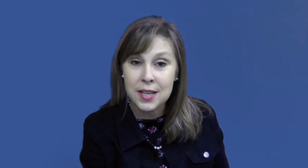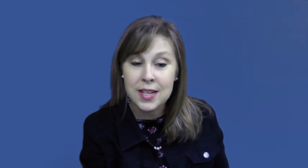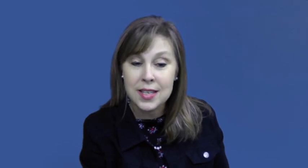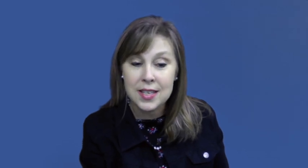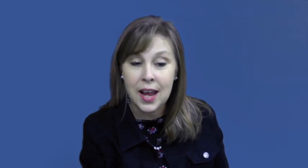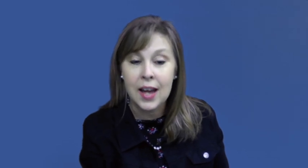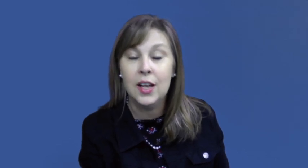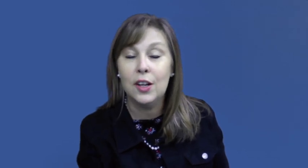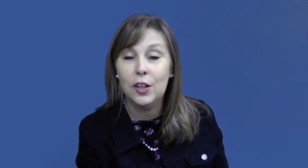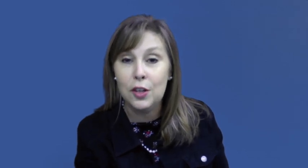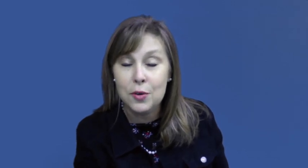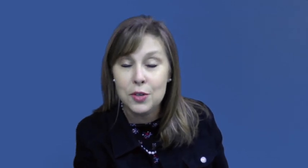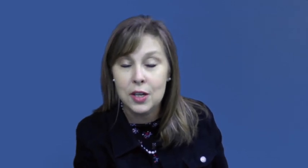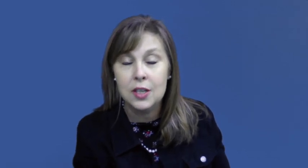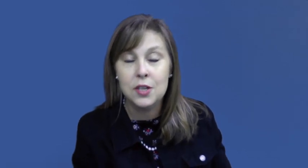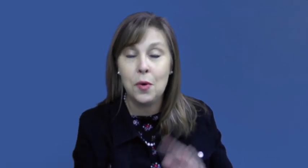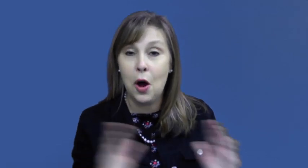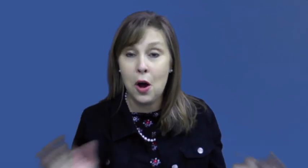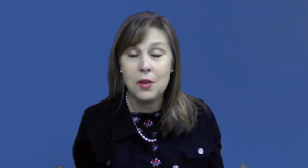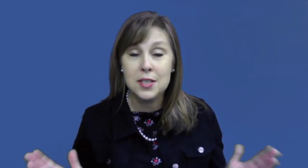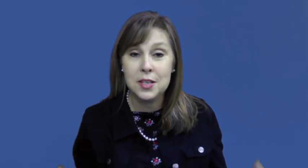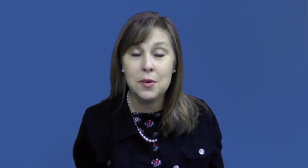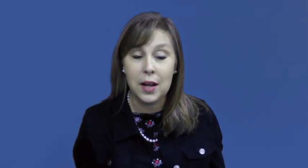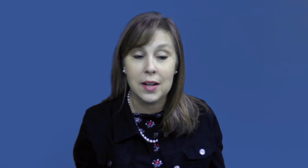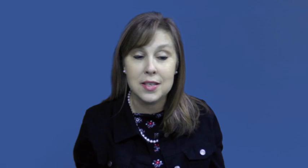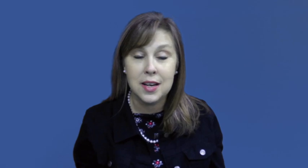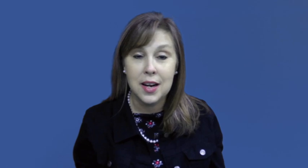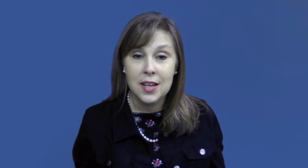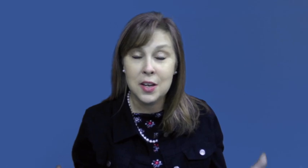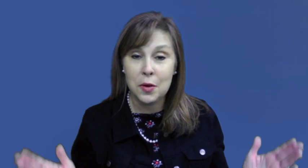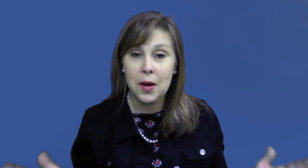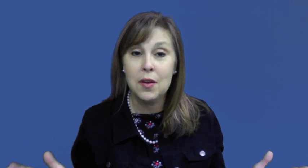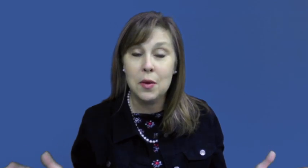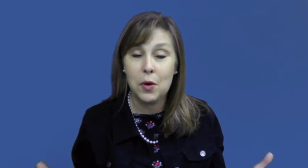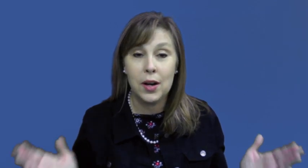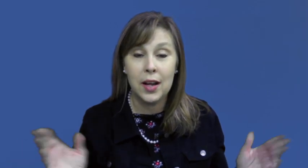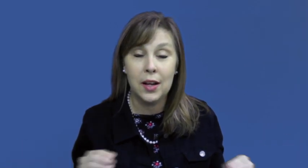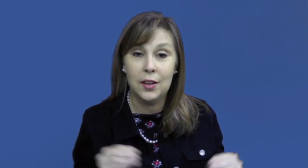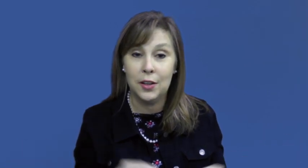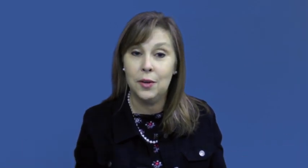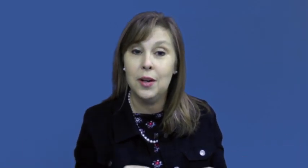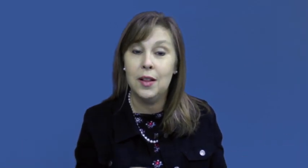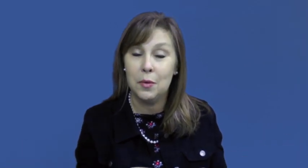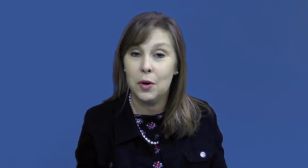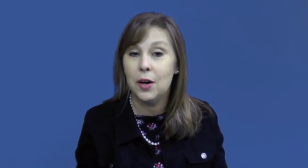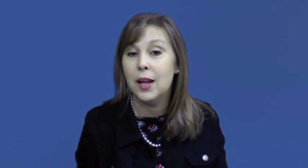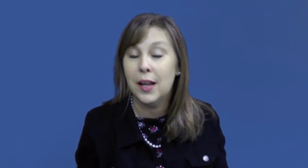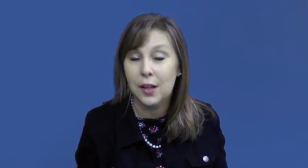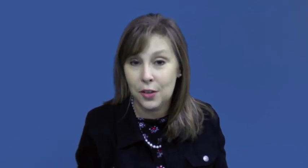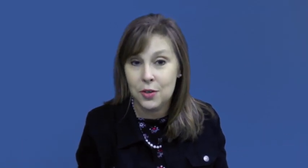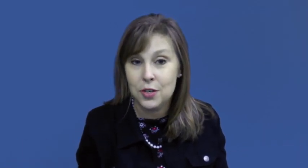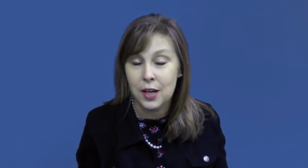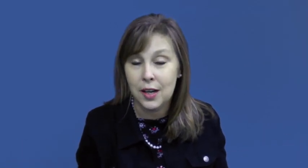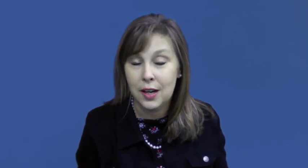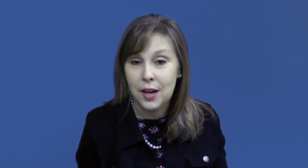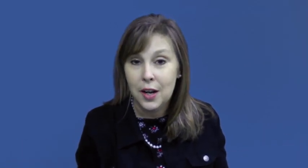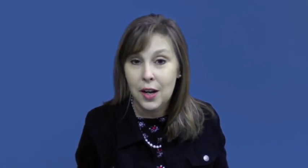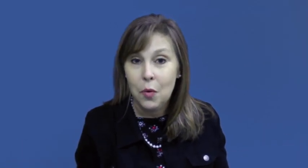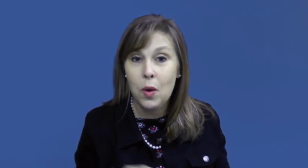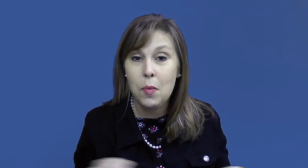acceptance, and inclusion to all students. So, you hear the word include in the word inclusion.